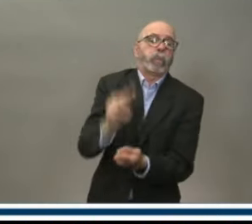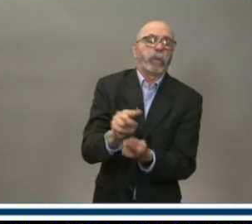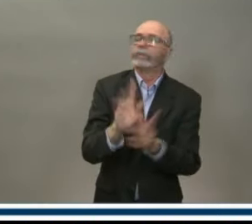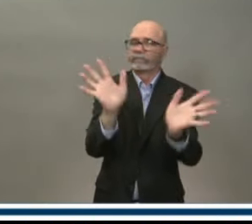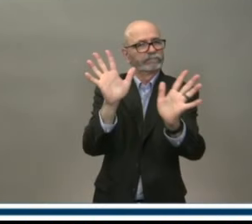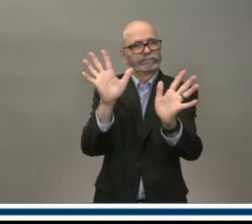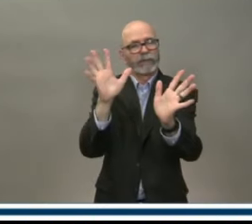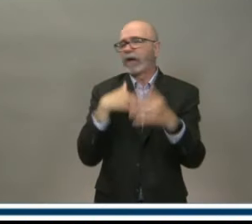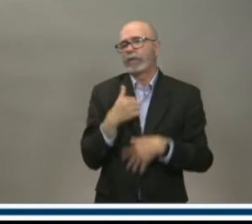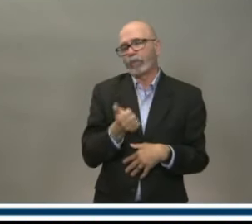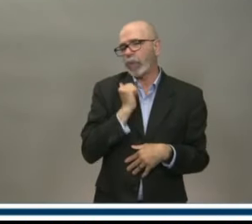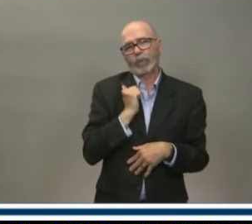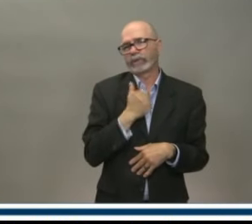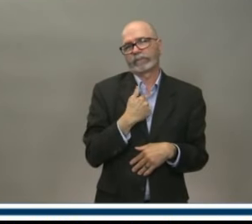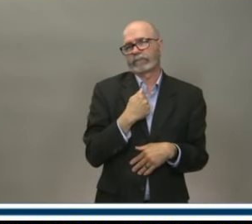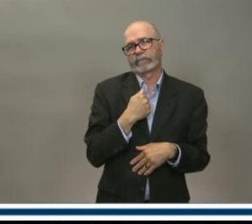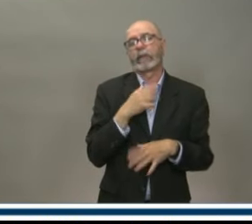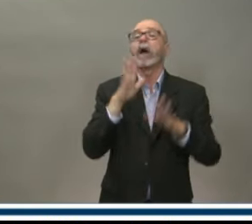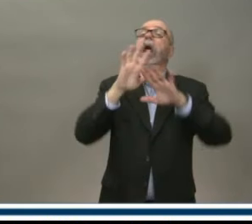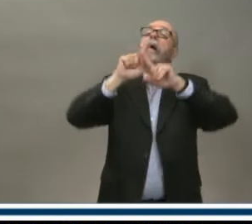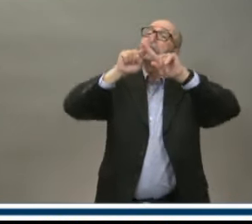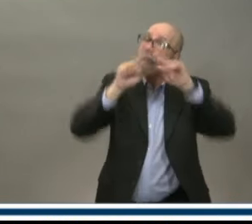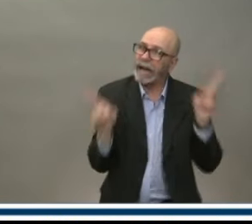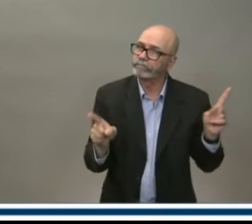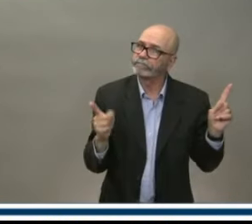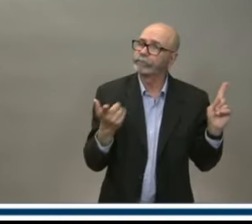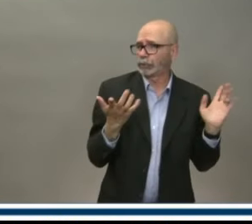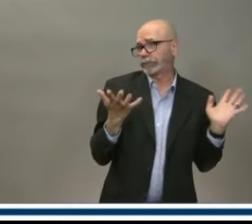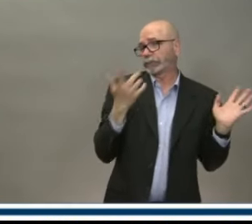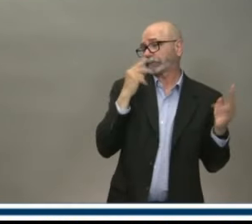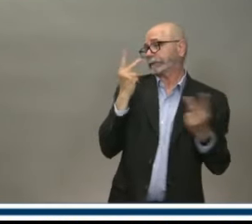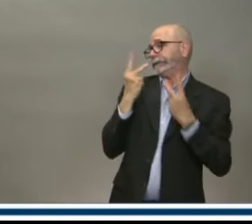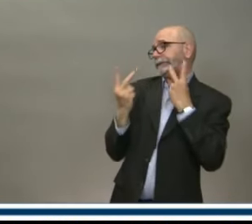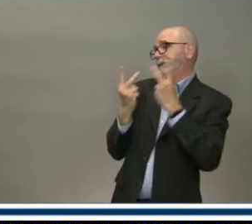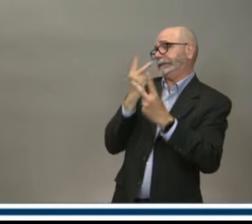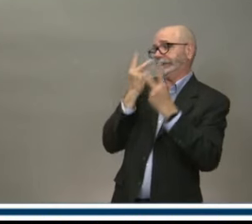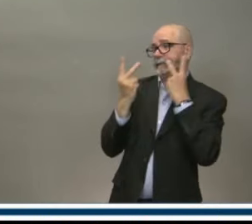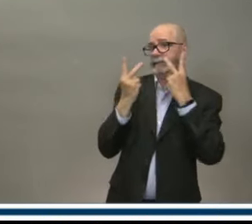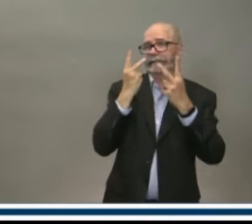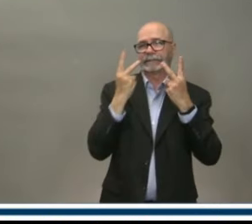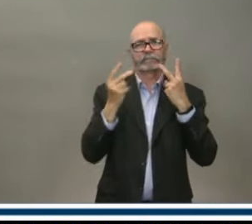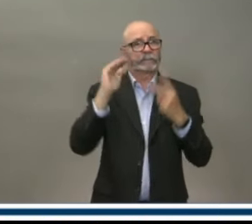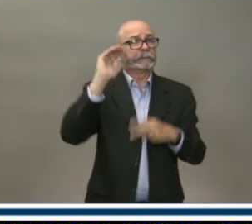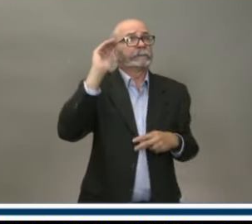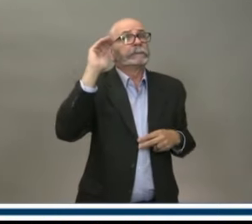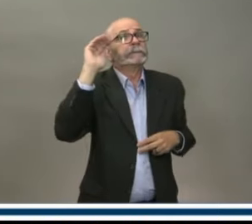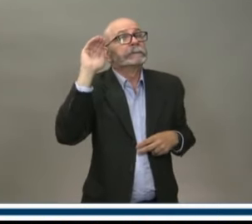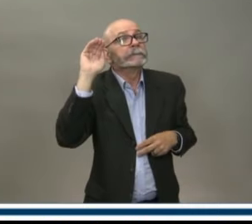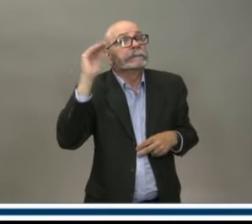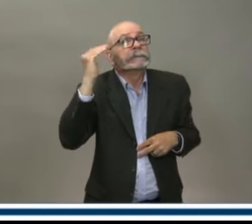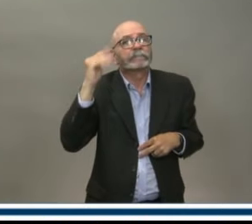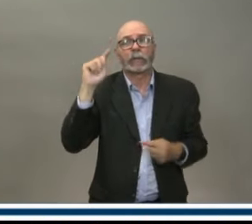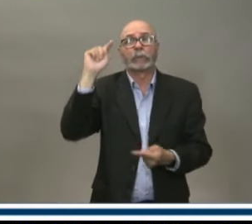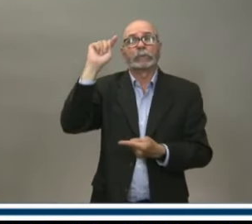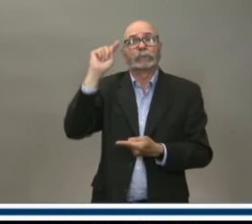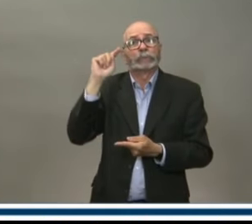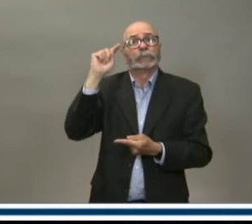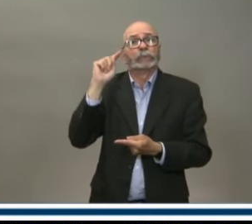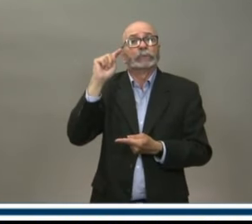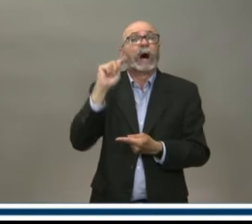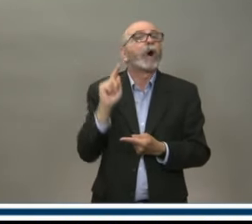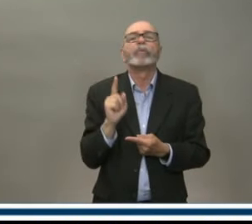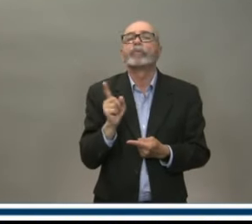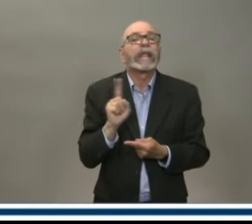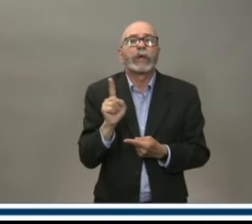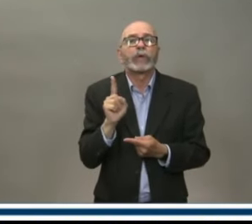are seeing is that indications of a decrease in community transmission in